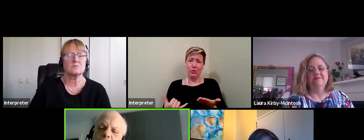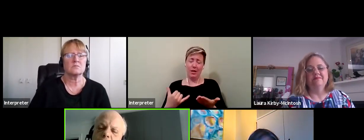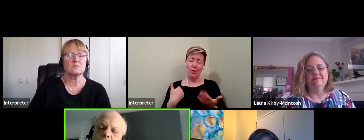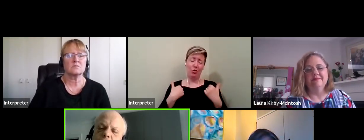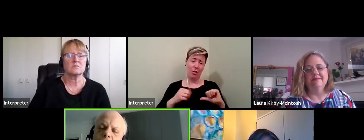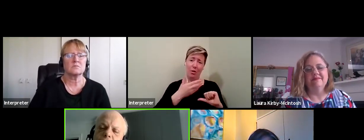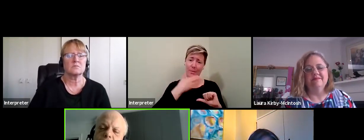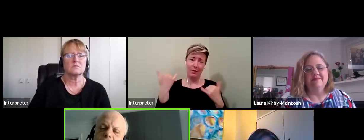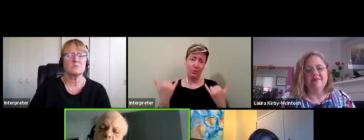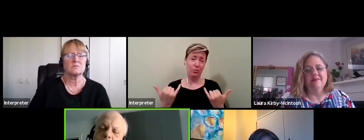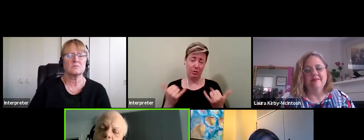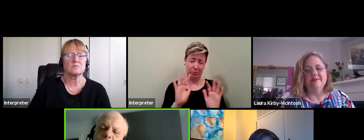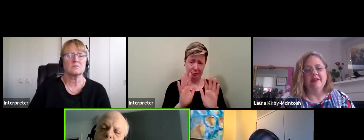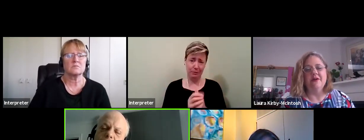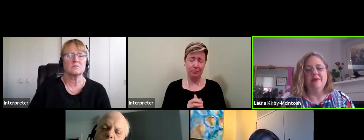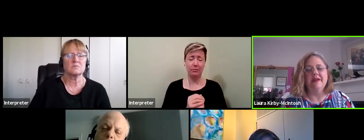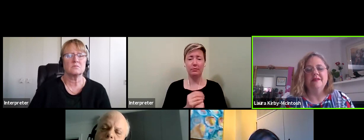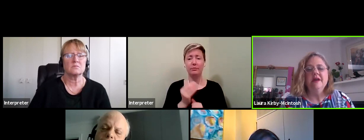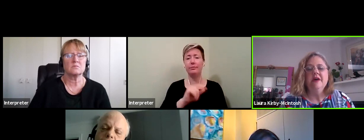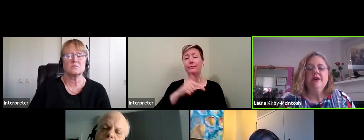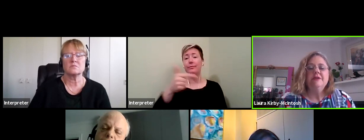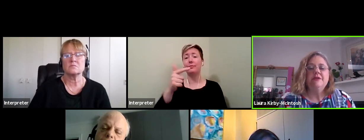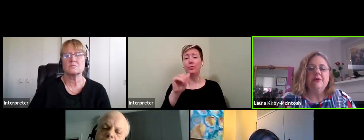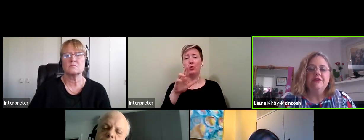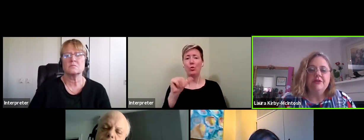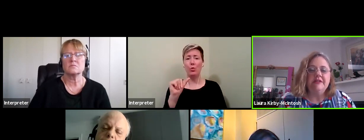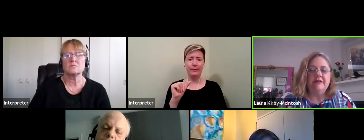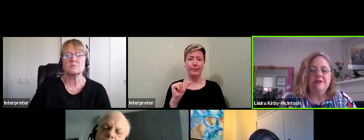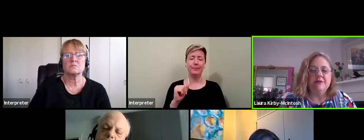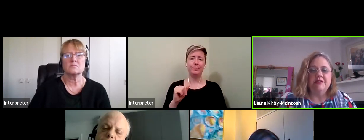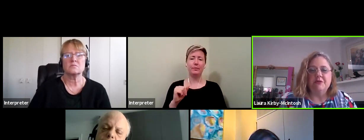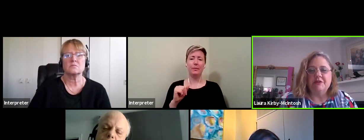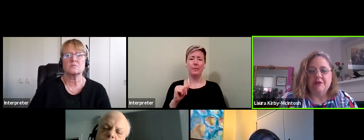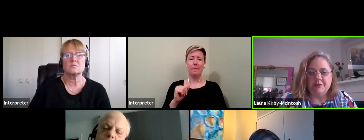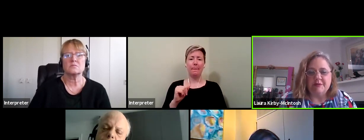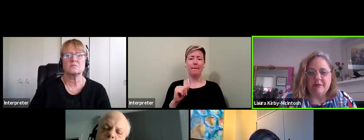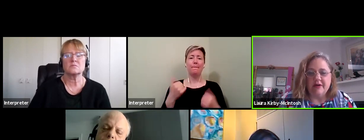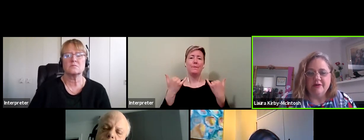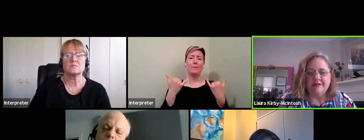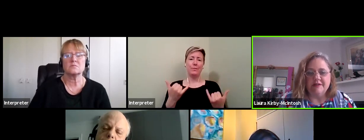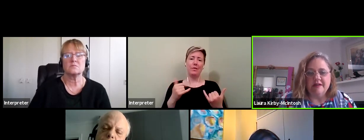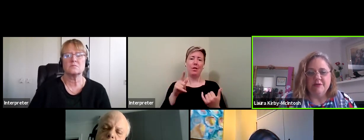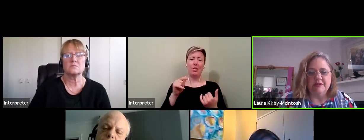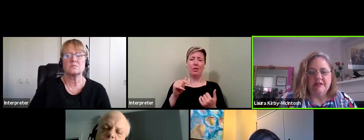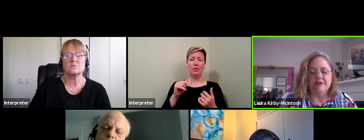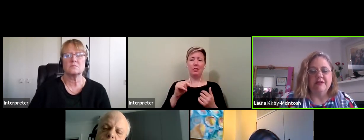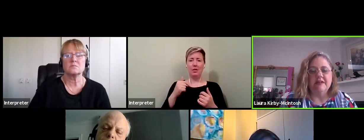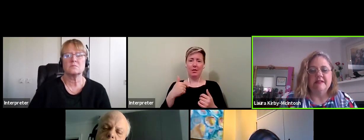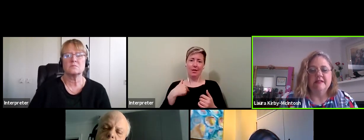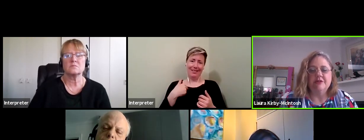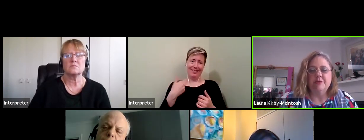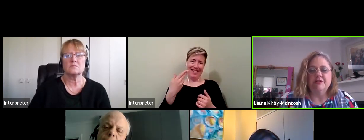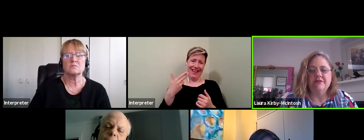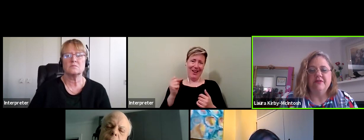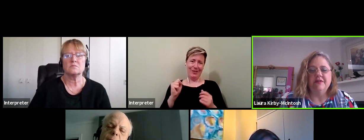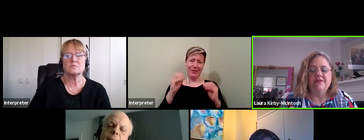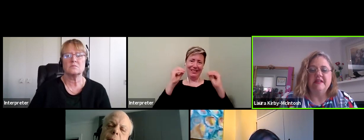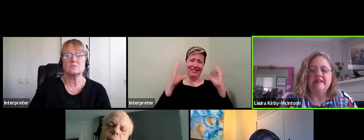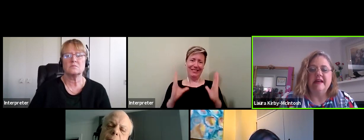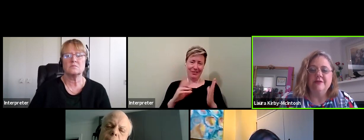can. Laura, over to you. All right. So we're going to turn now to a situation close to my heart as a high school teacher, and that's the